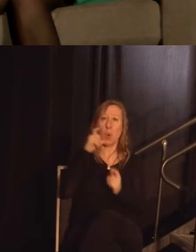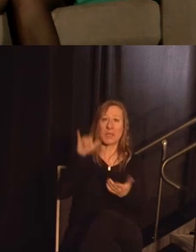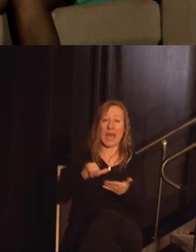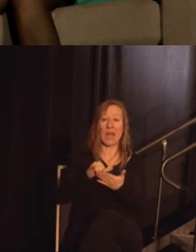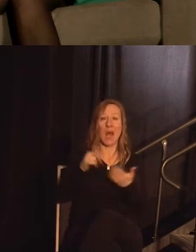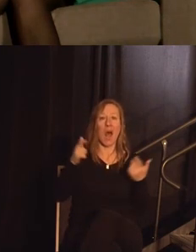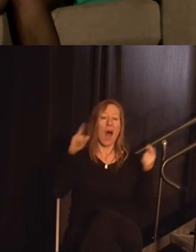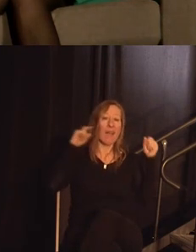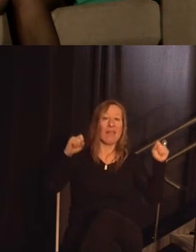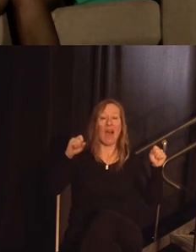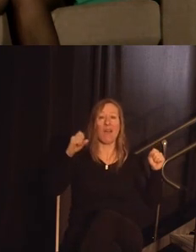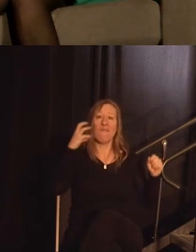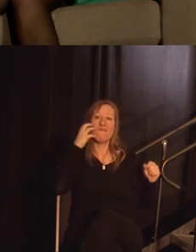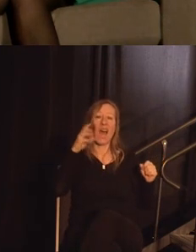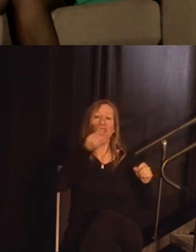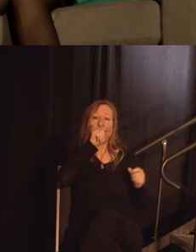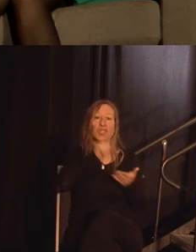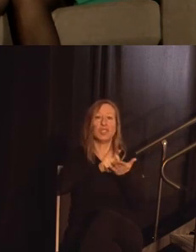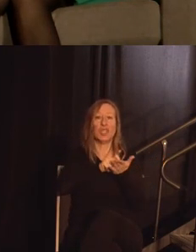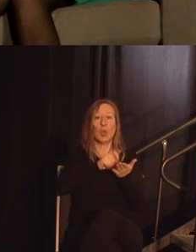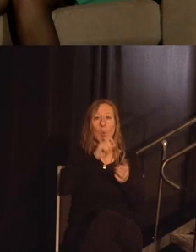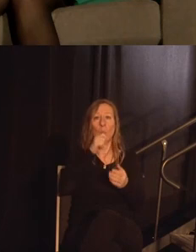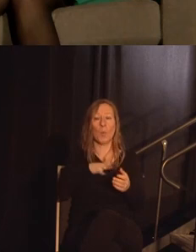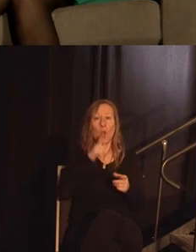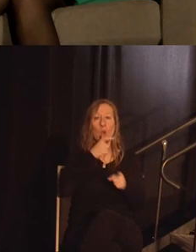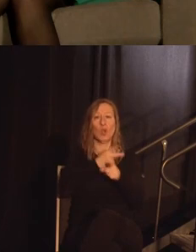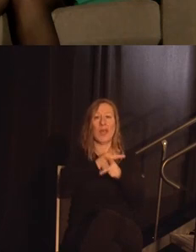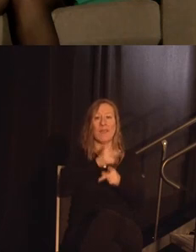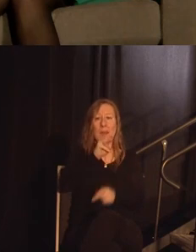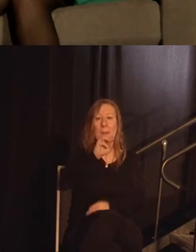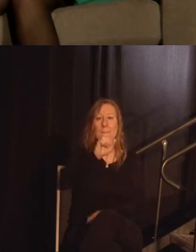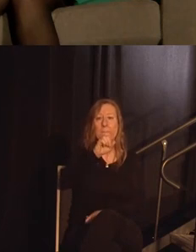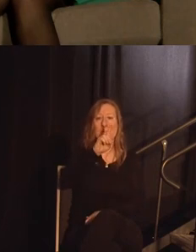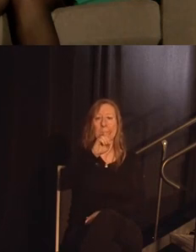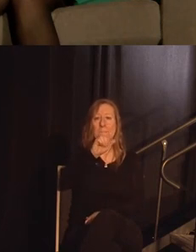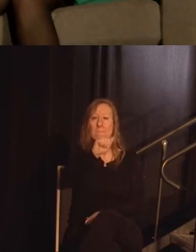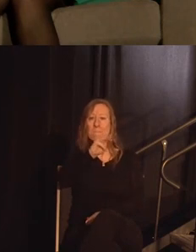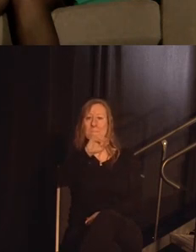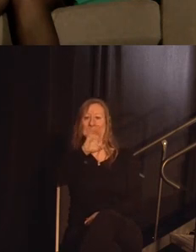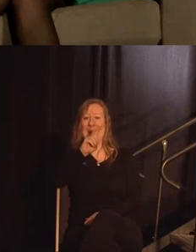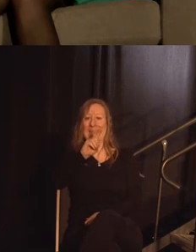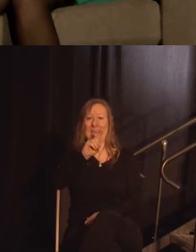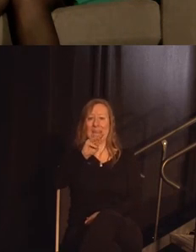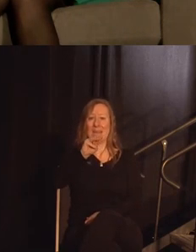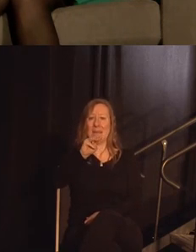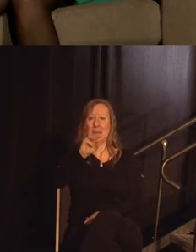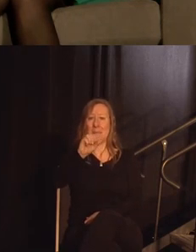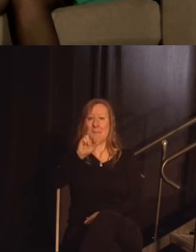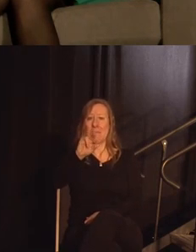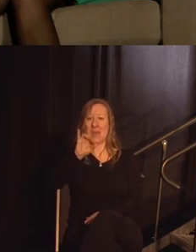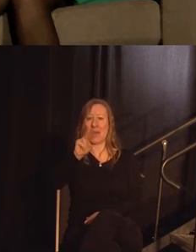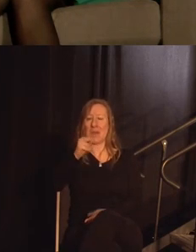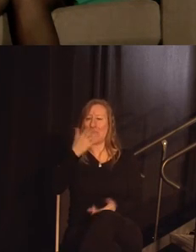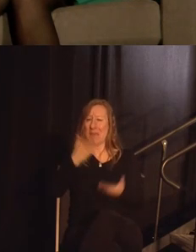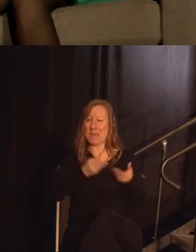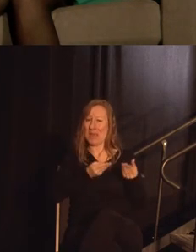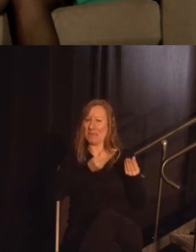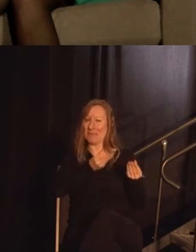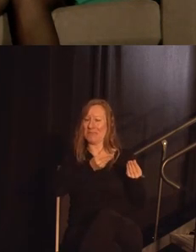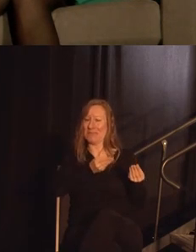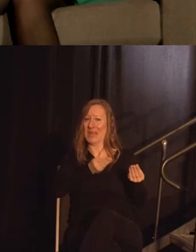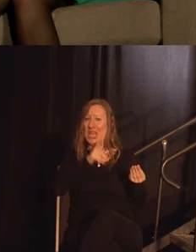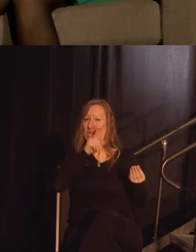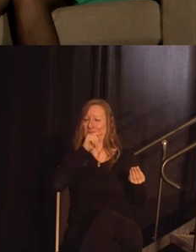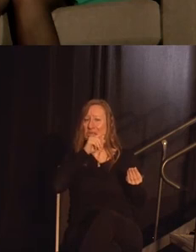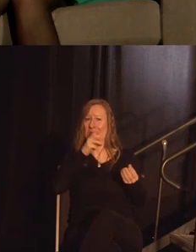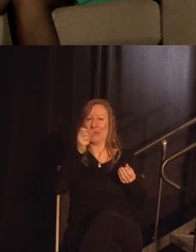fat chicken woman who took care of Maid Marian and presumably may have wet-nursed her with chicken milk in Disney's Robin